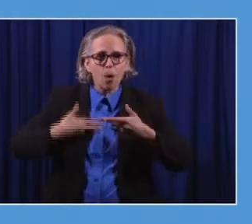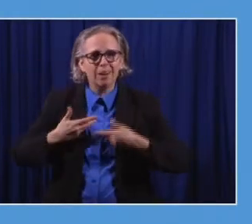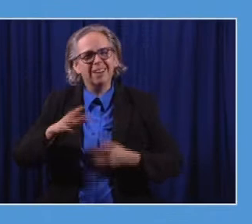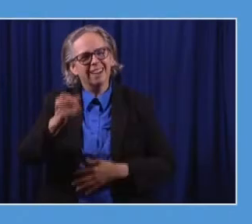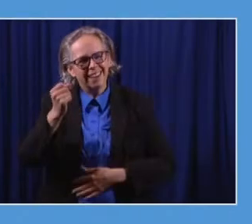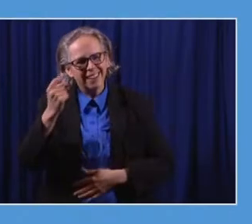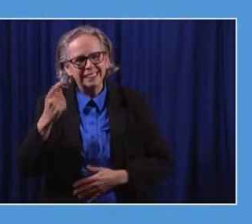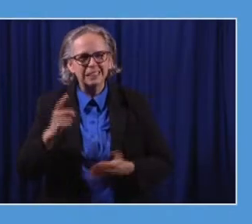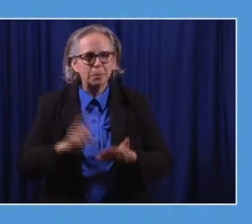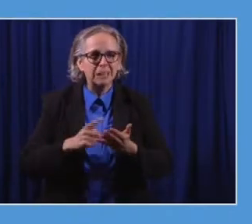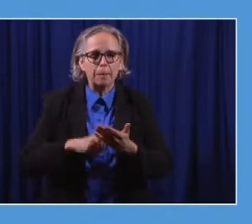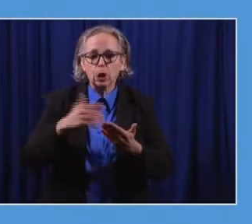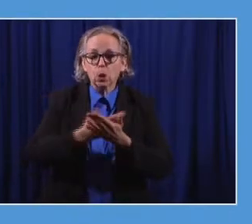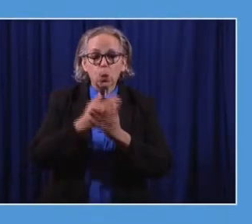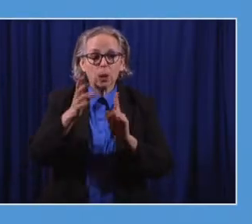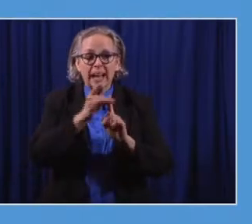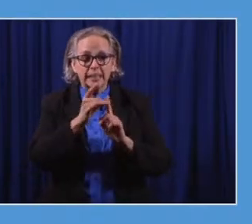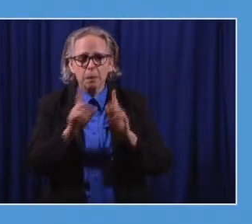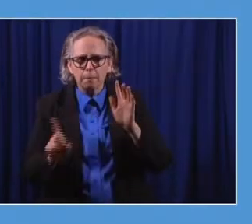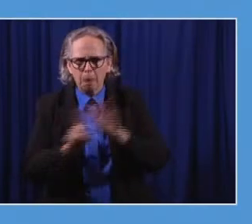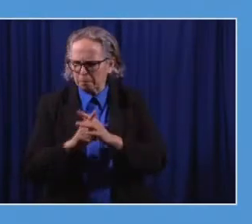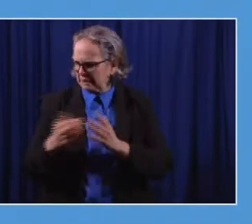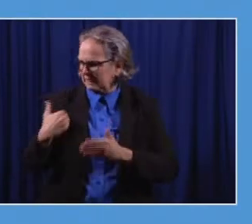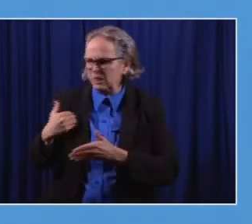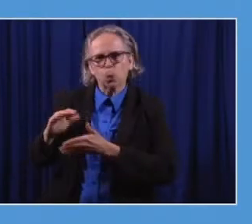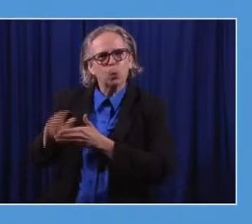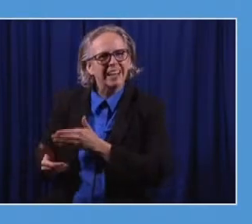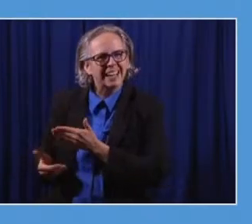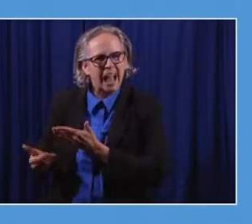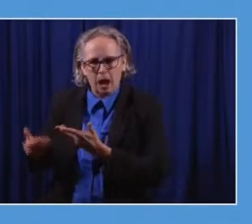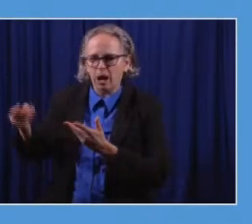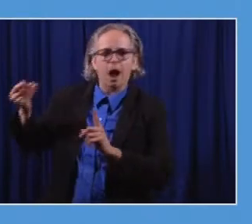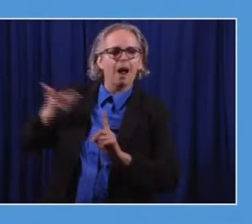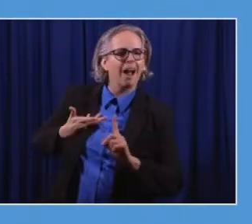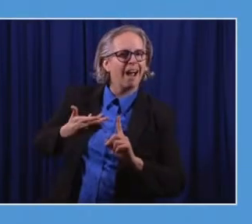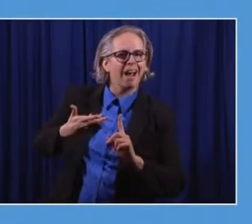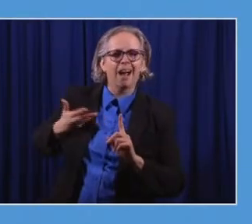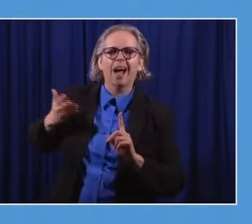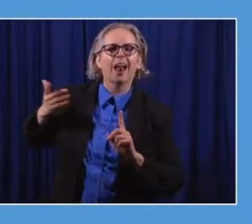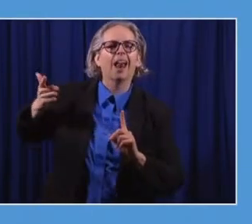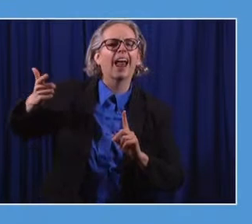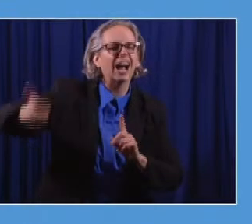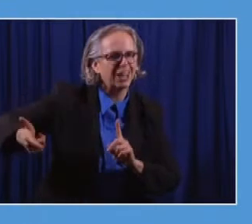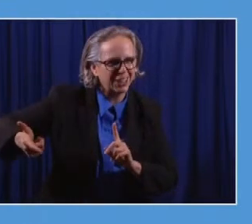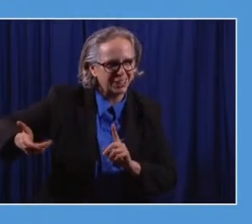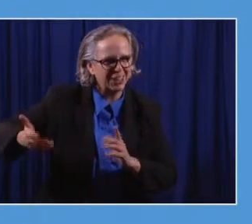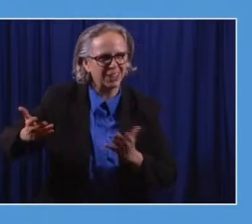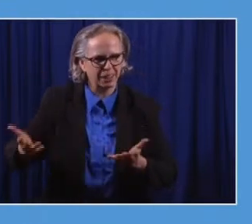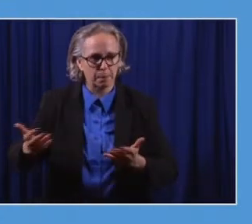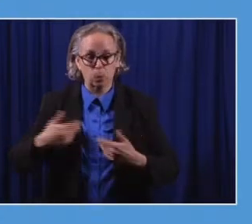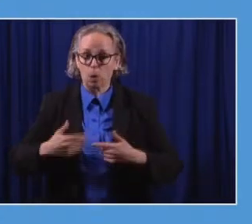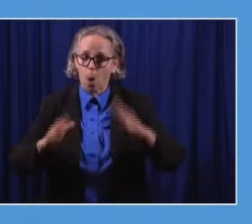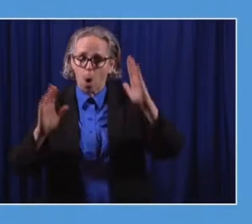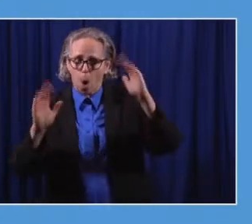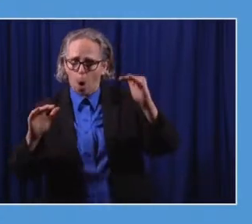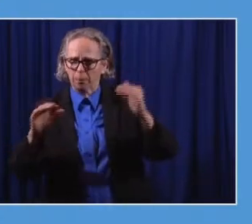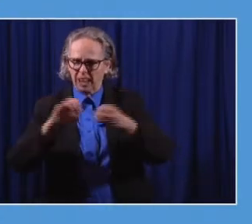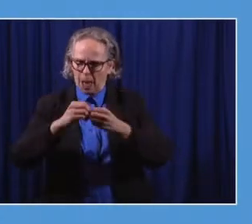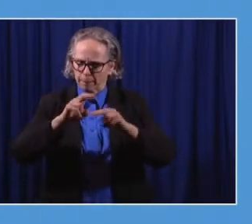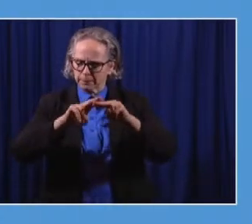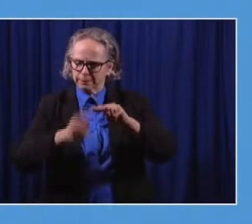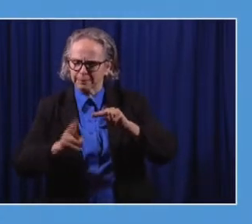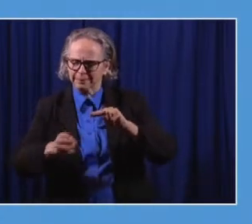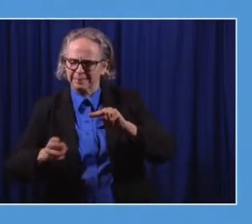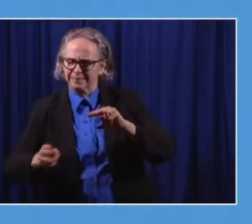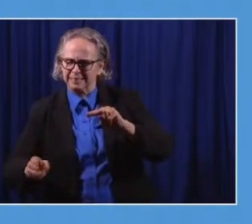get reported as much. So we hope that this is a new trend, 685 cases.